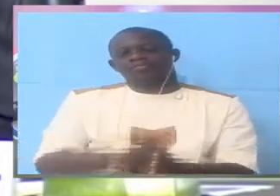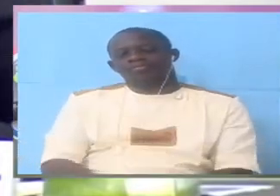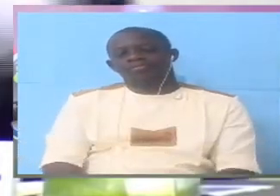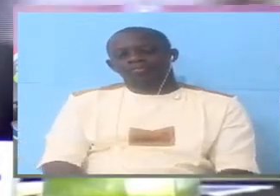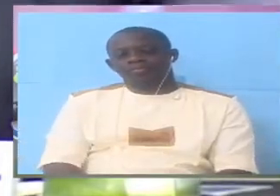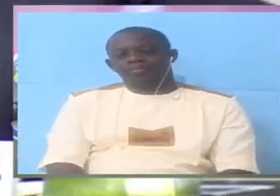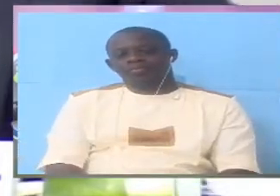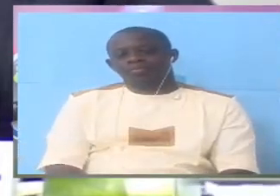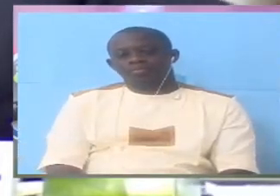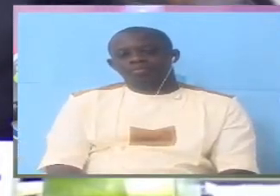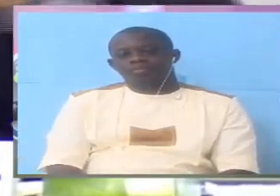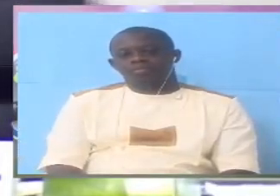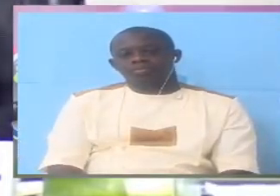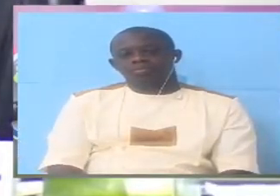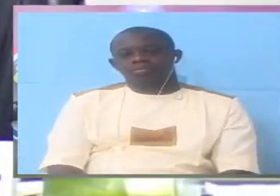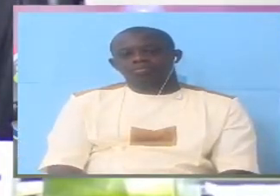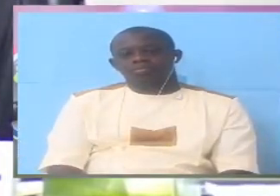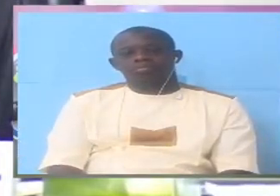Again.